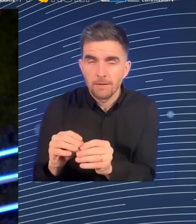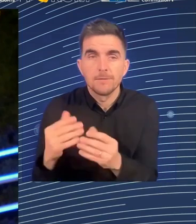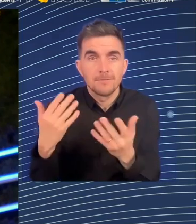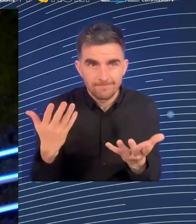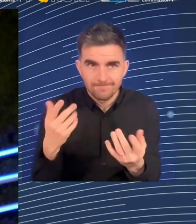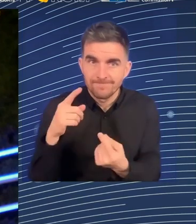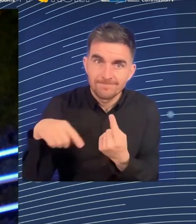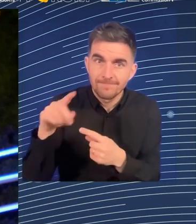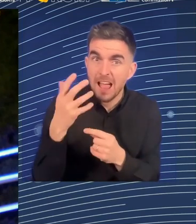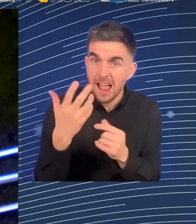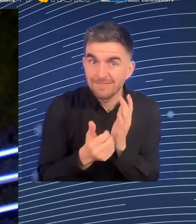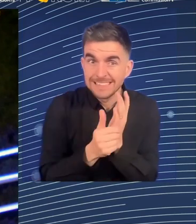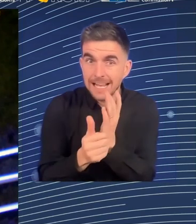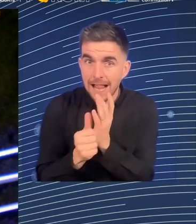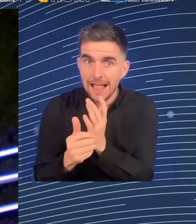workplace, as there could be